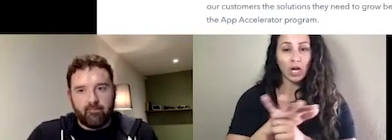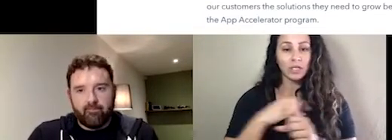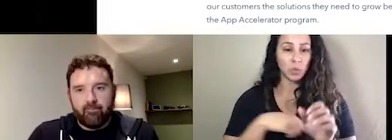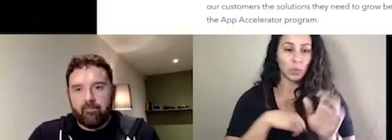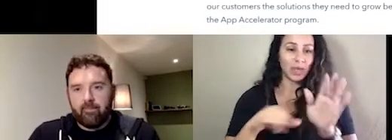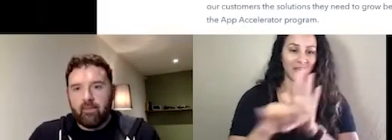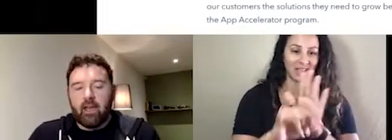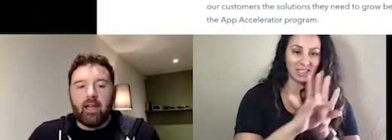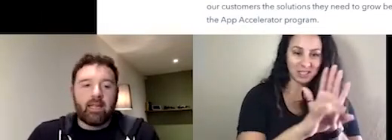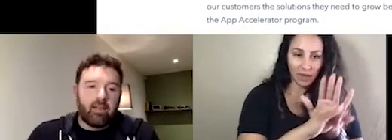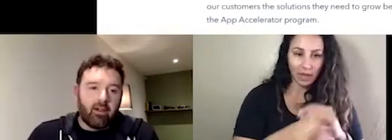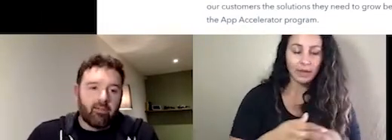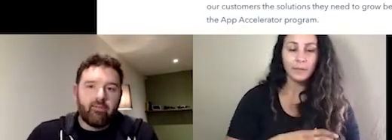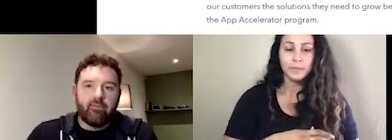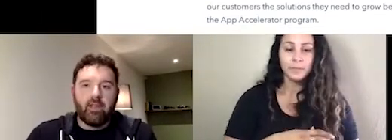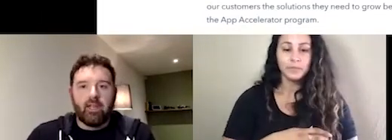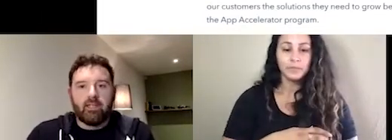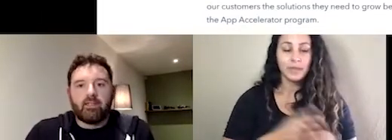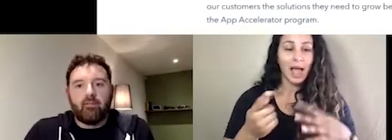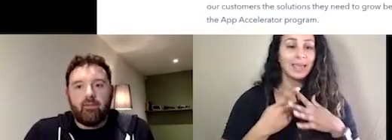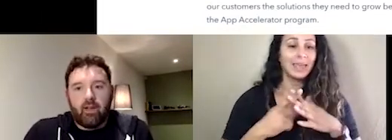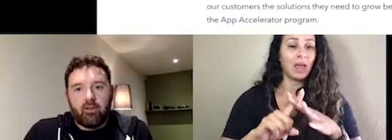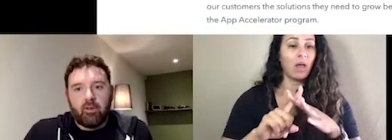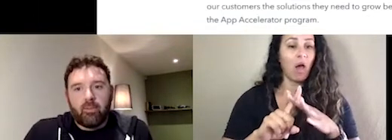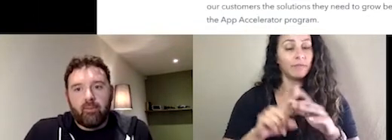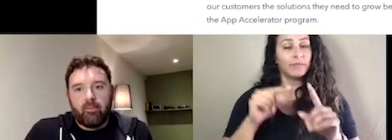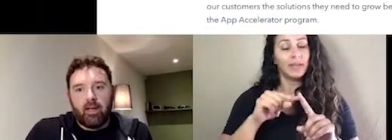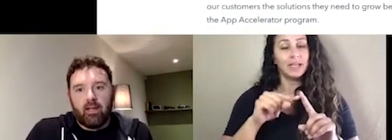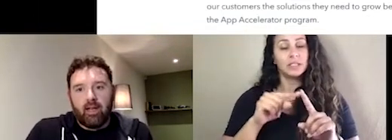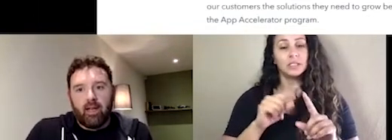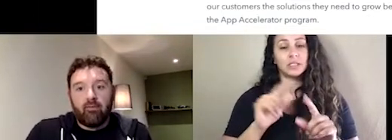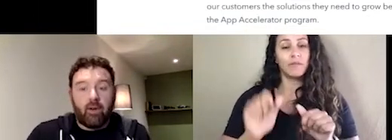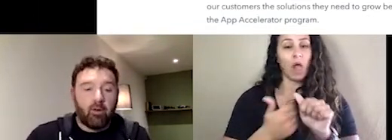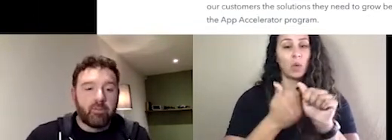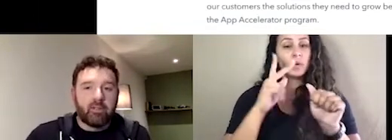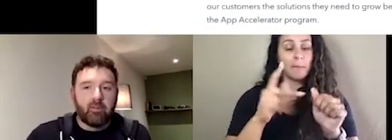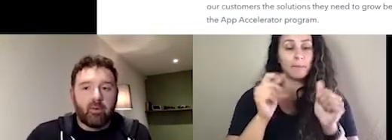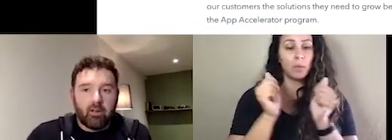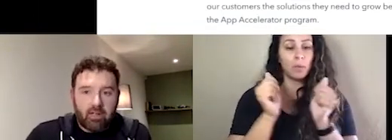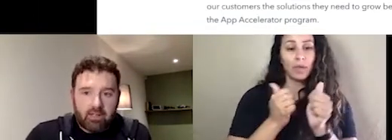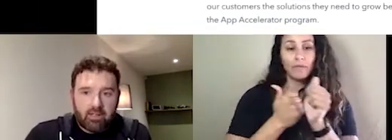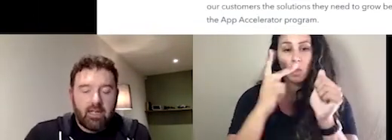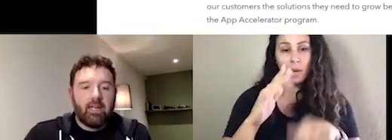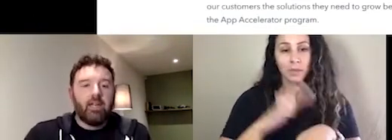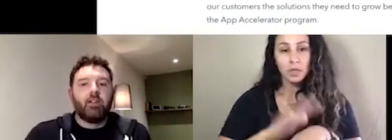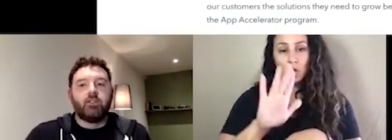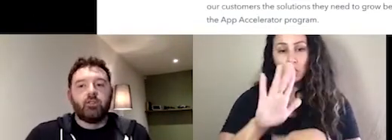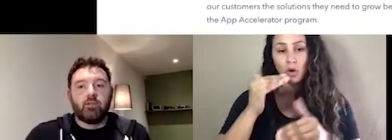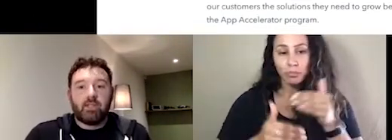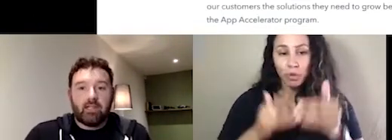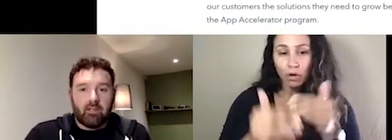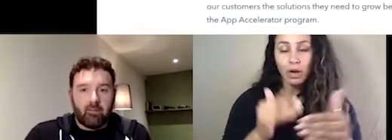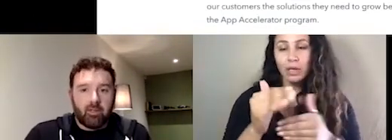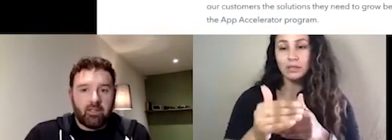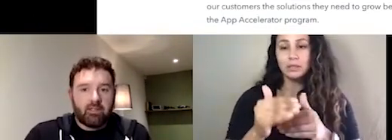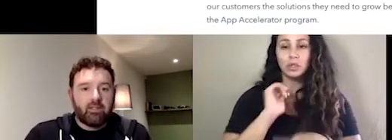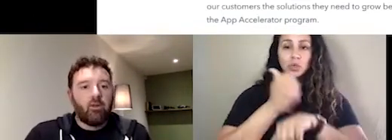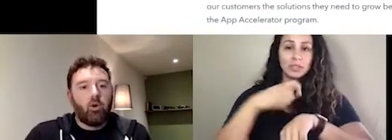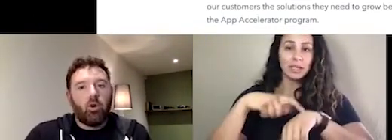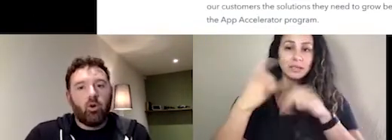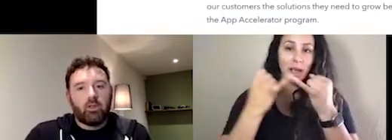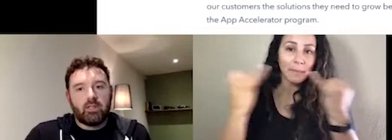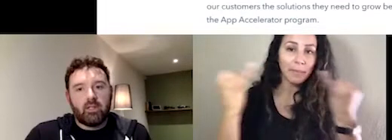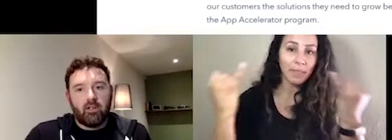identify. A kickoff is followed up by follow-ups on your progress to set